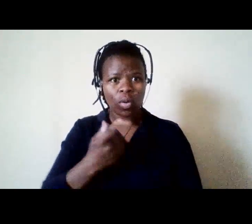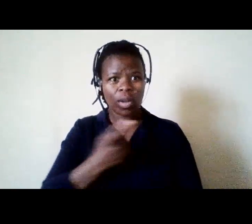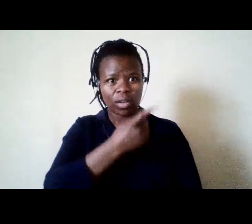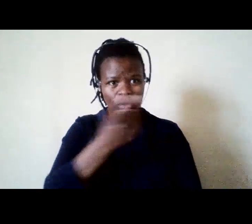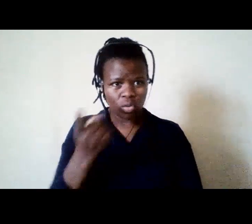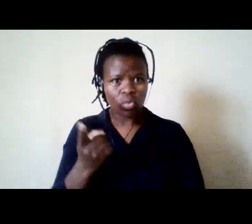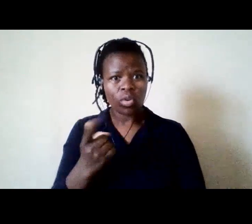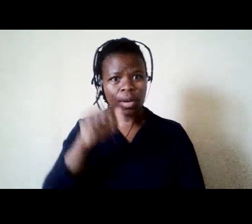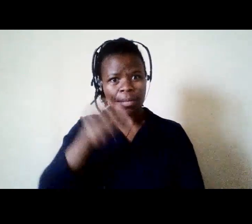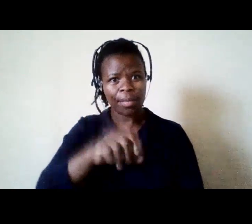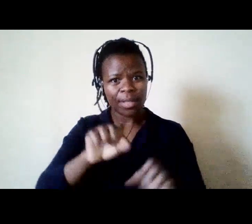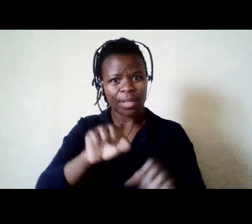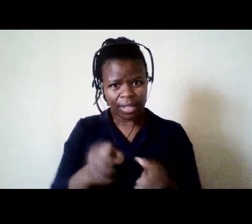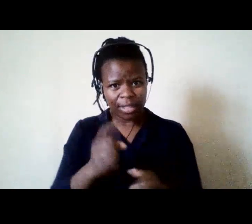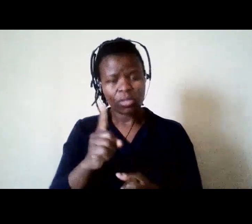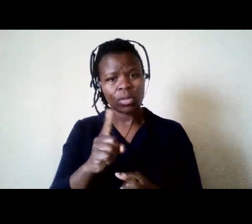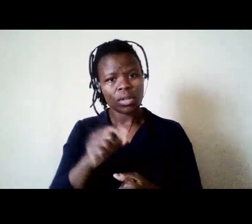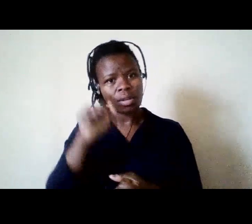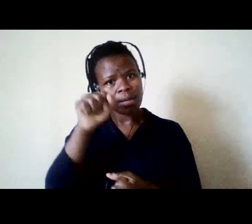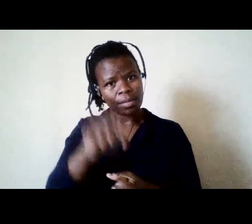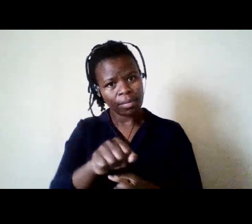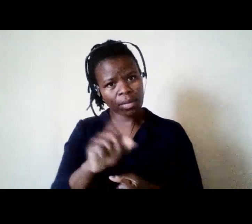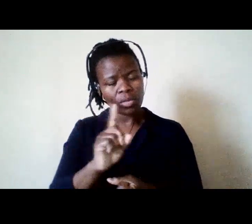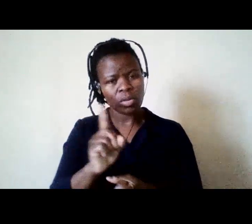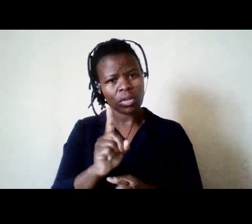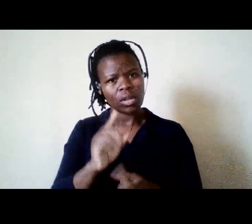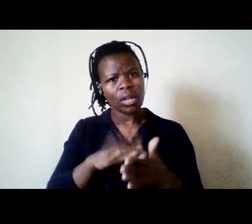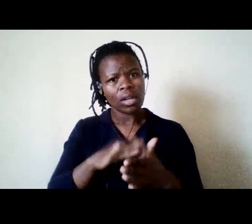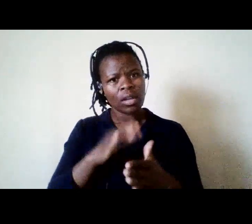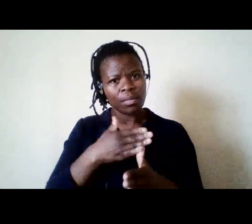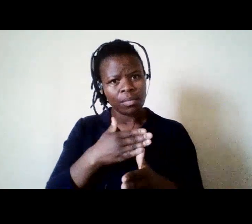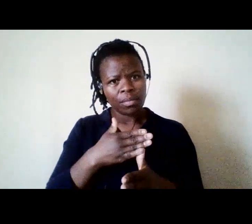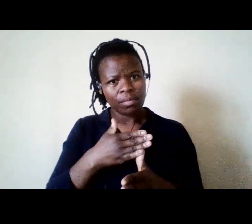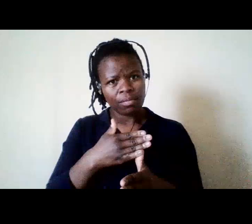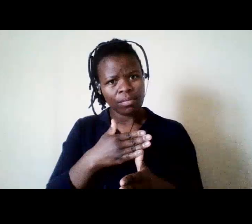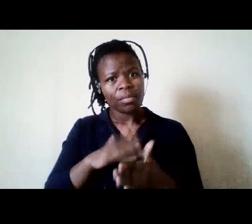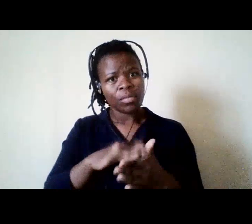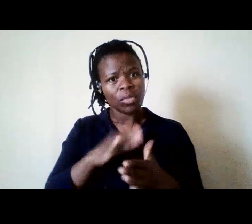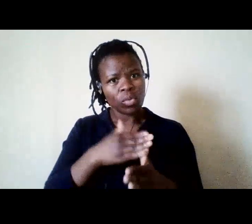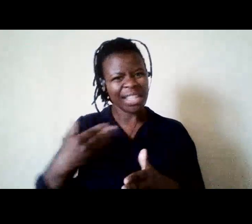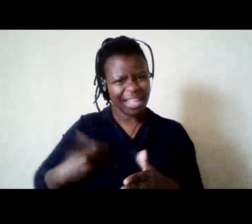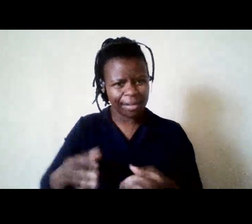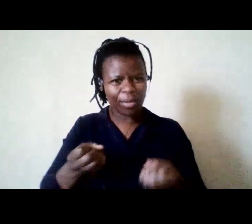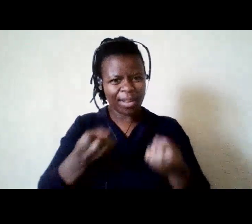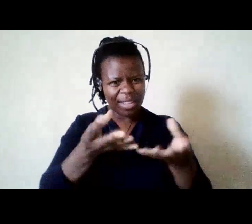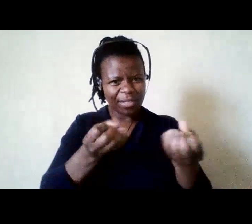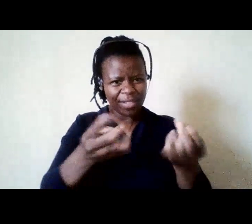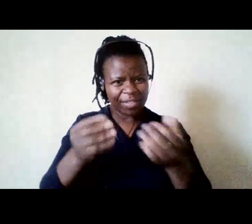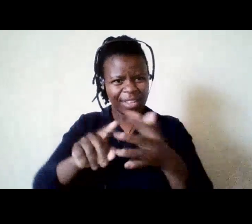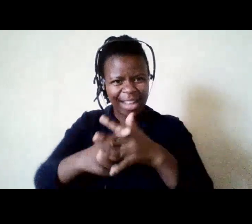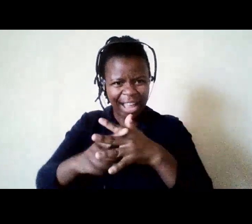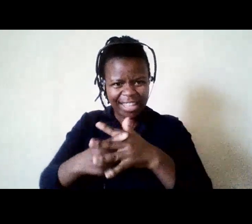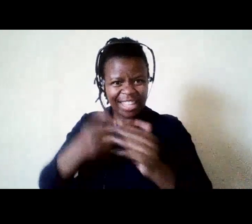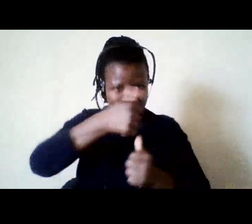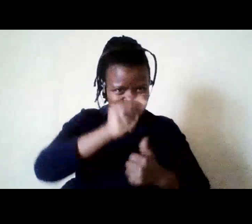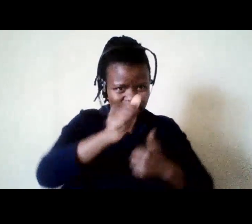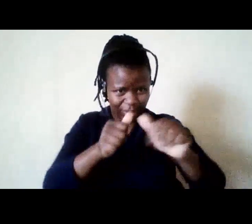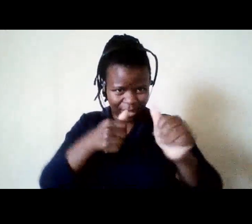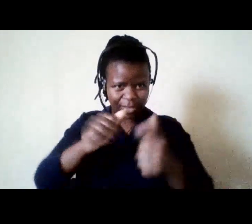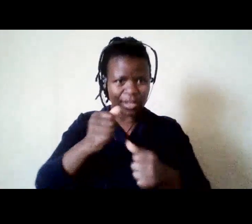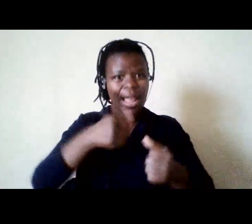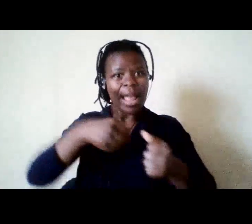to, because I don't want us to give you the answer. That from what you are learning from what you're learning